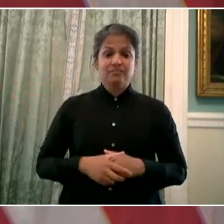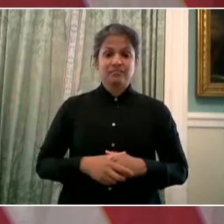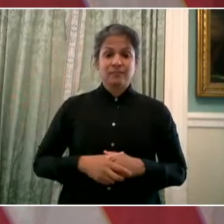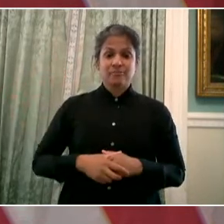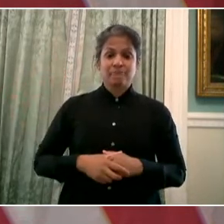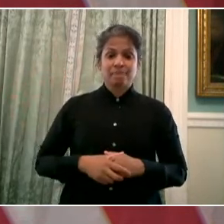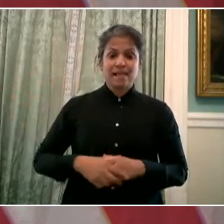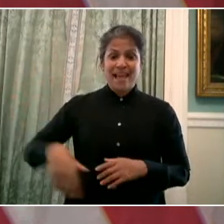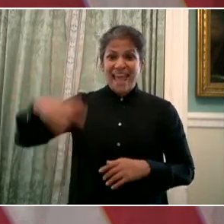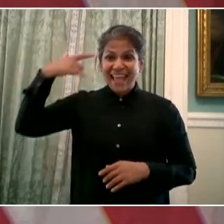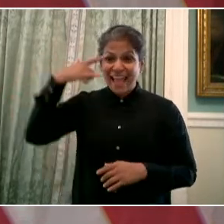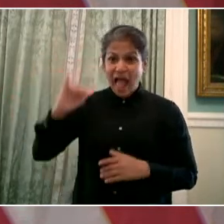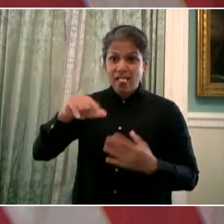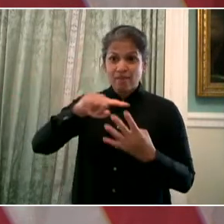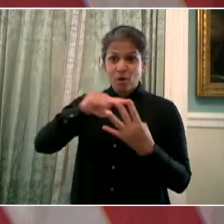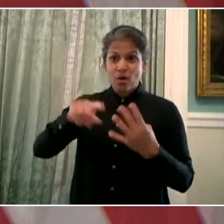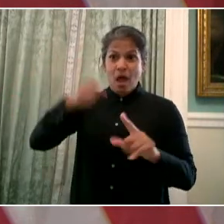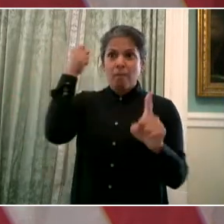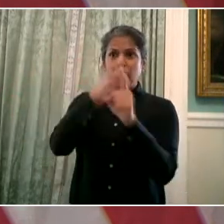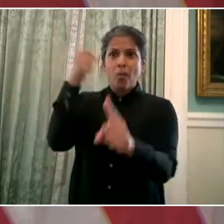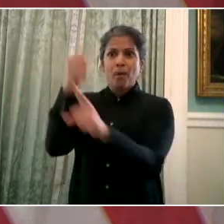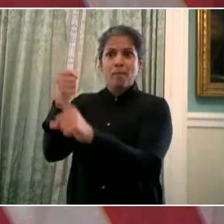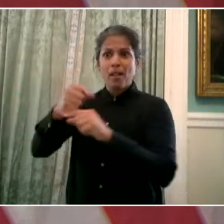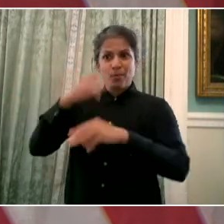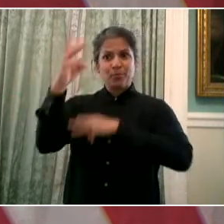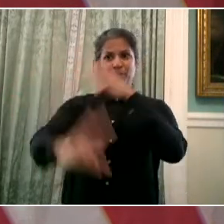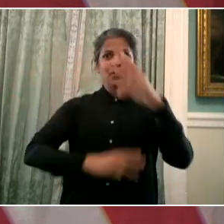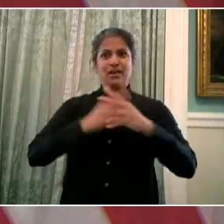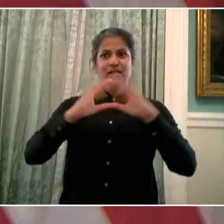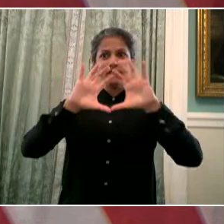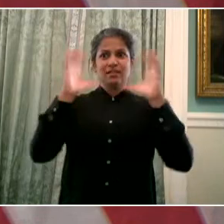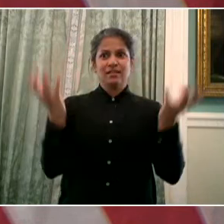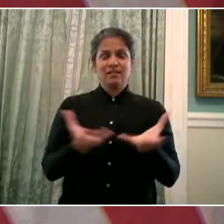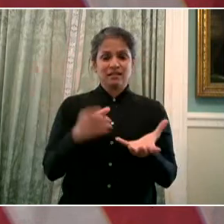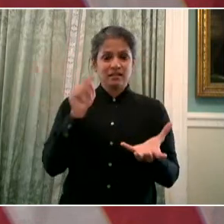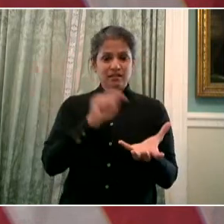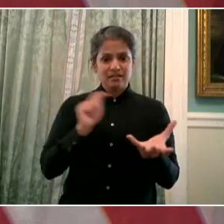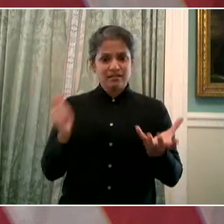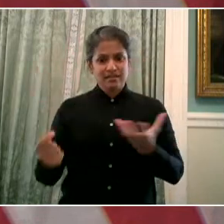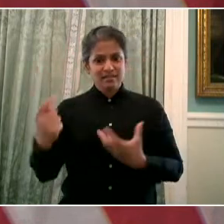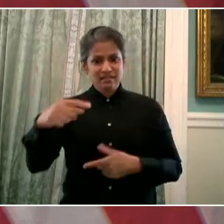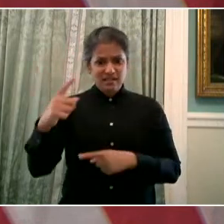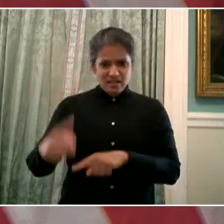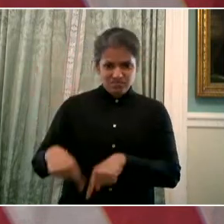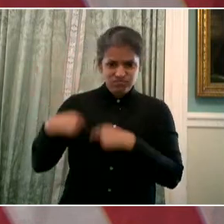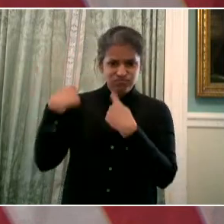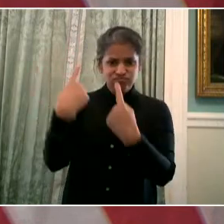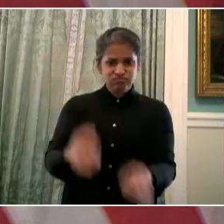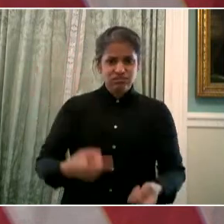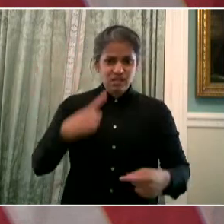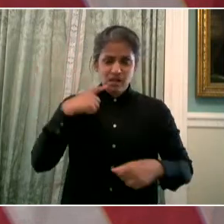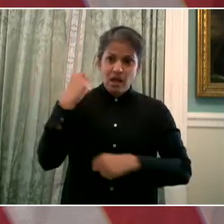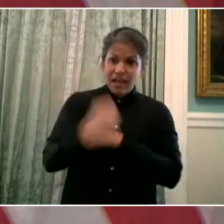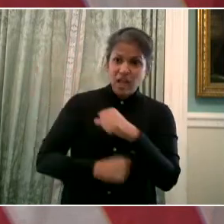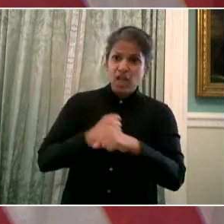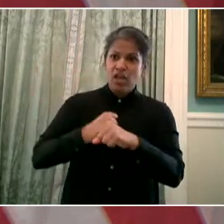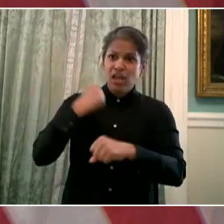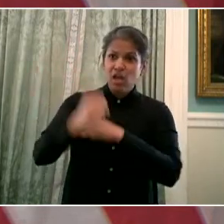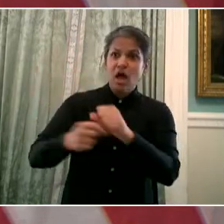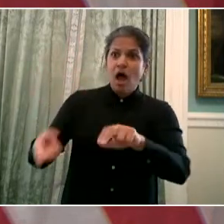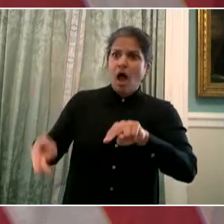Canada has come early. The intensity and number of fires are higher, and wildlife season is peaking